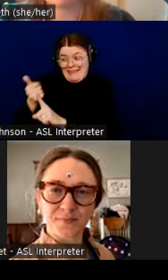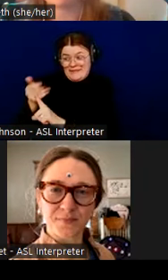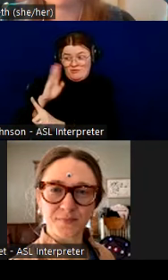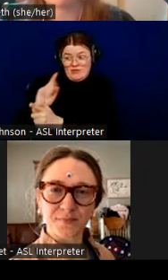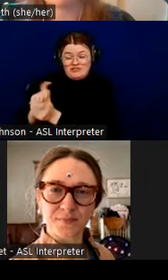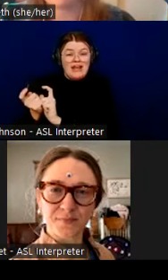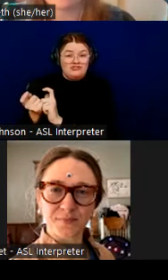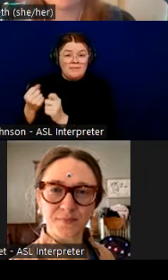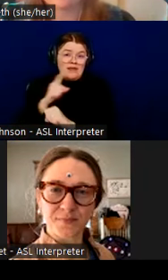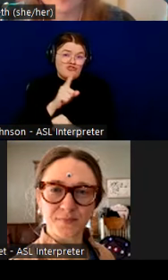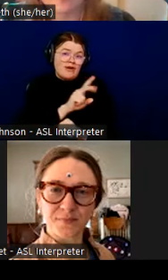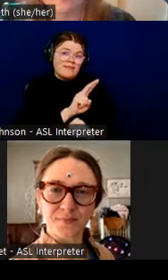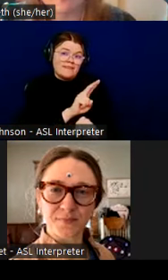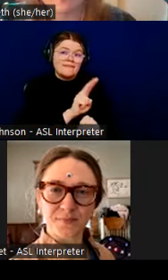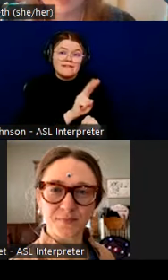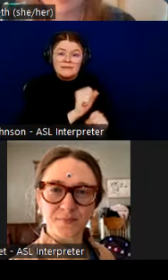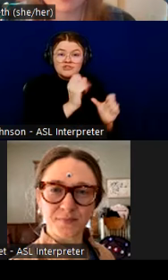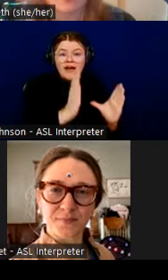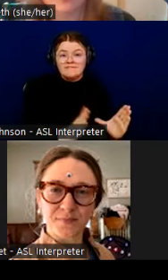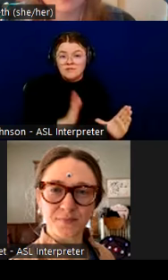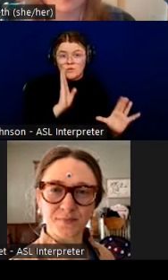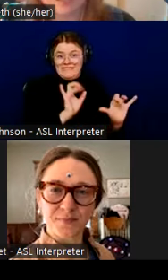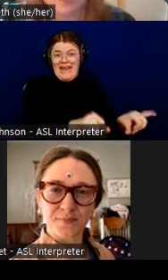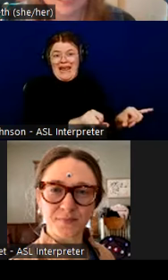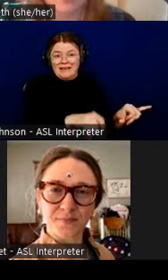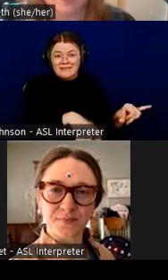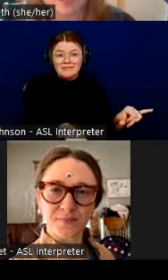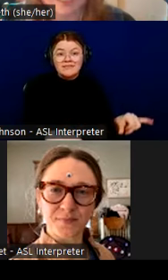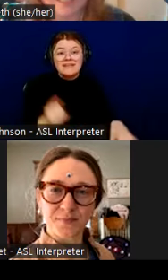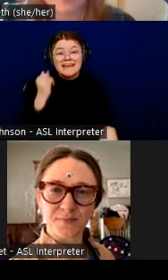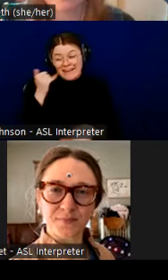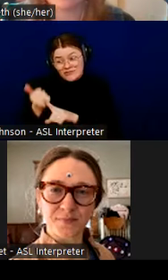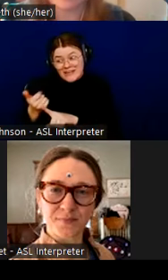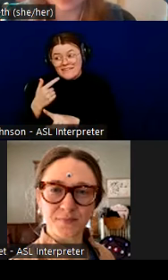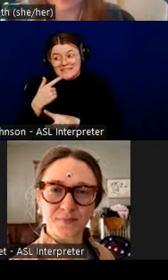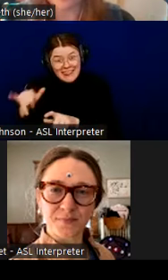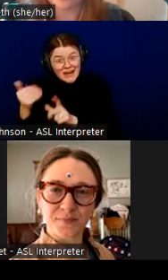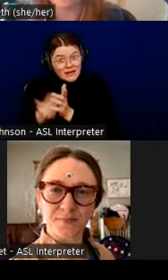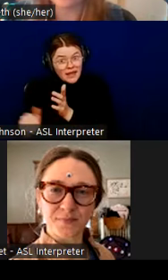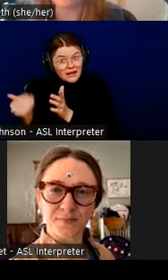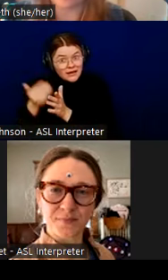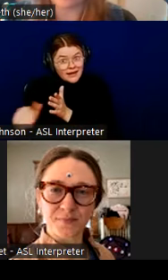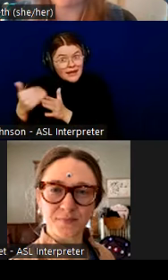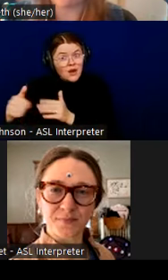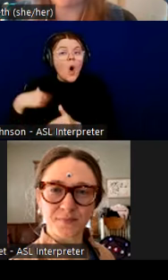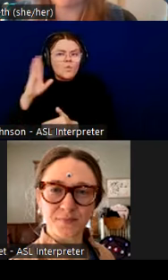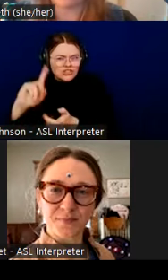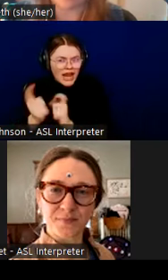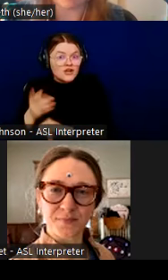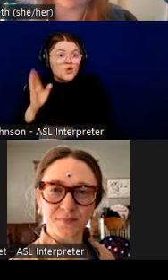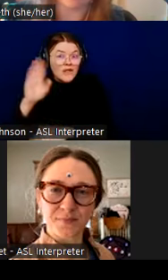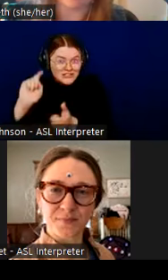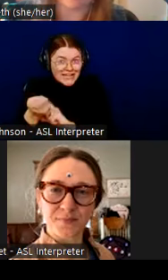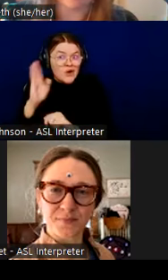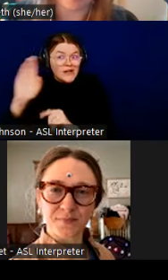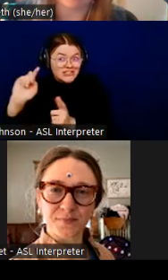And after a while, if you say, I'm going to change, I'm going to change, I'm going to change, and then you don't,